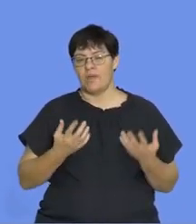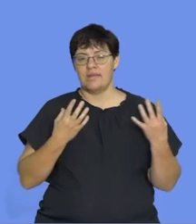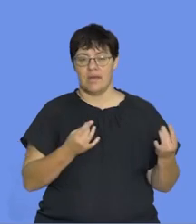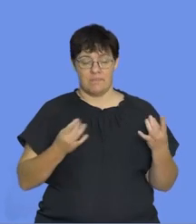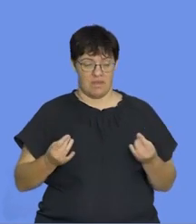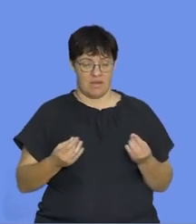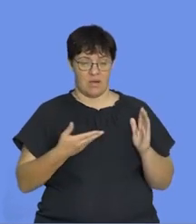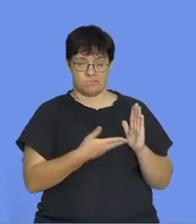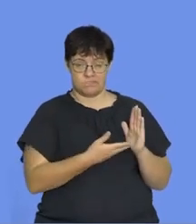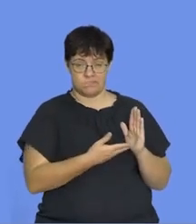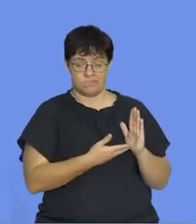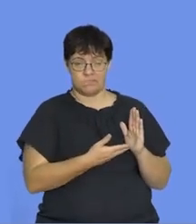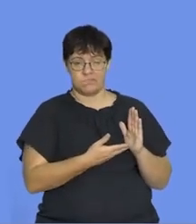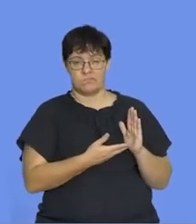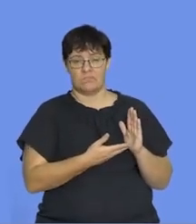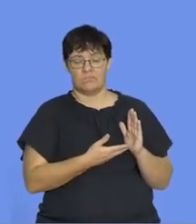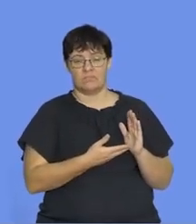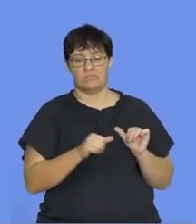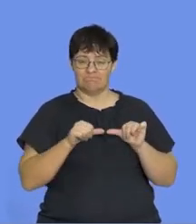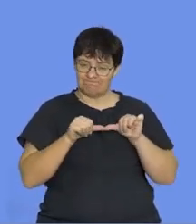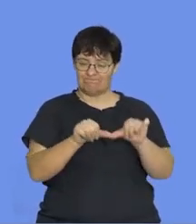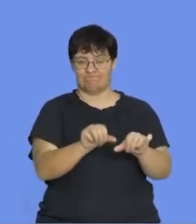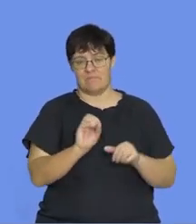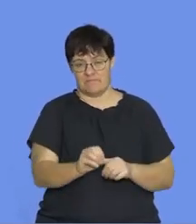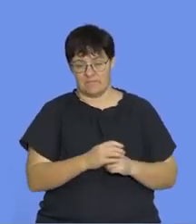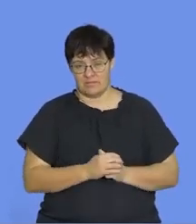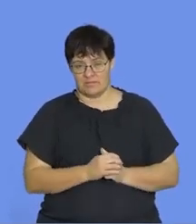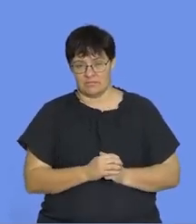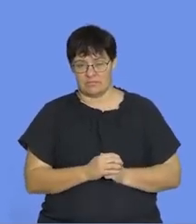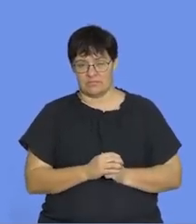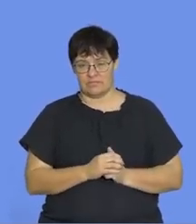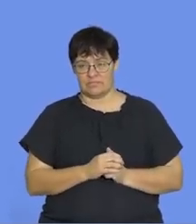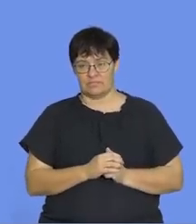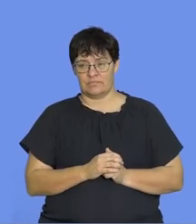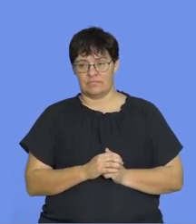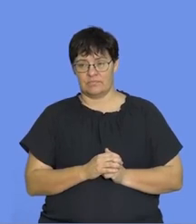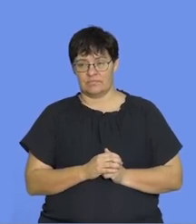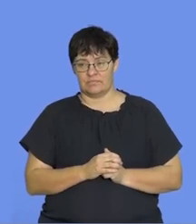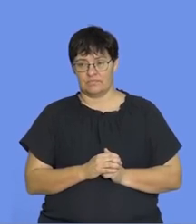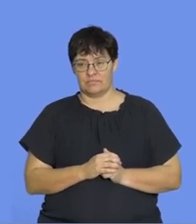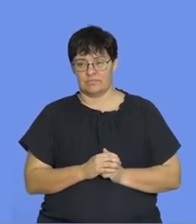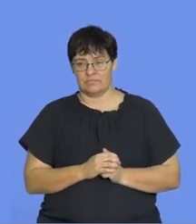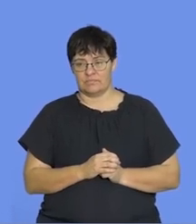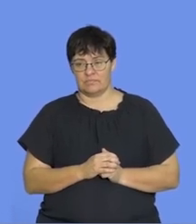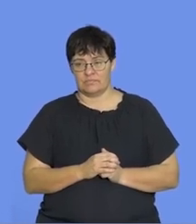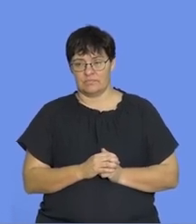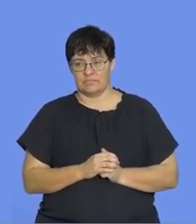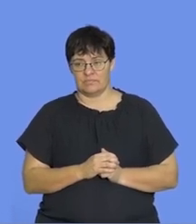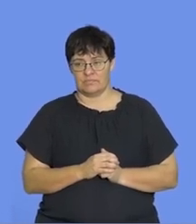atoms are remaining constant.